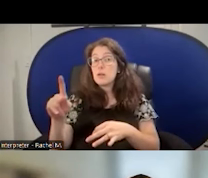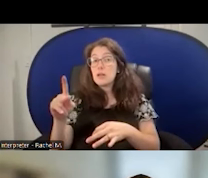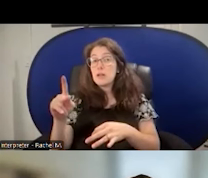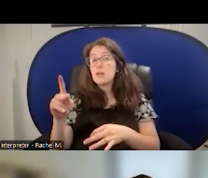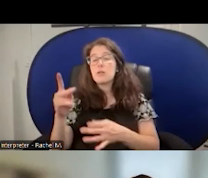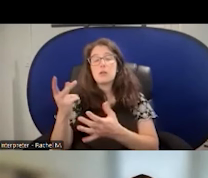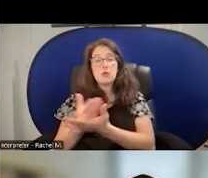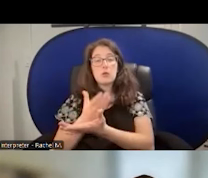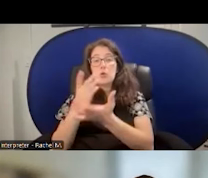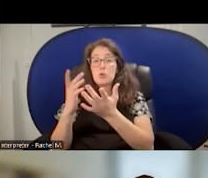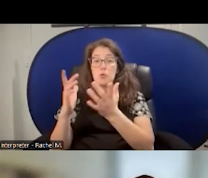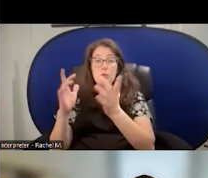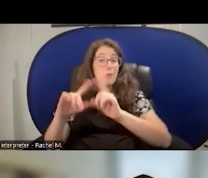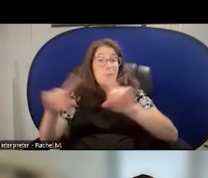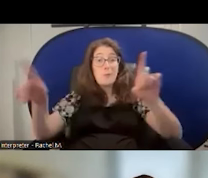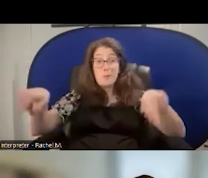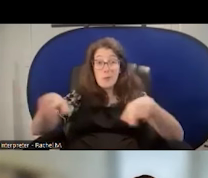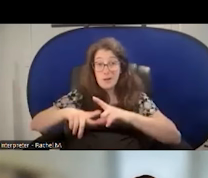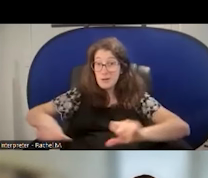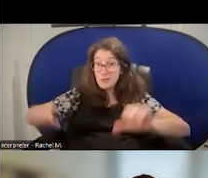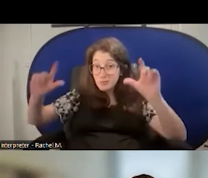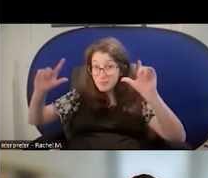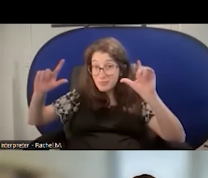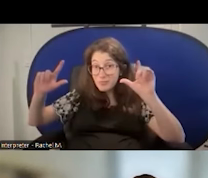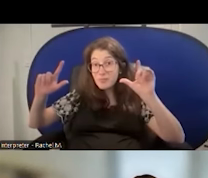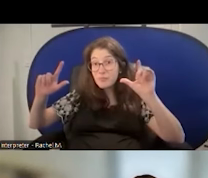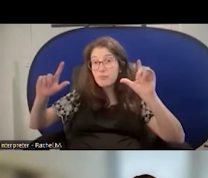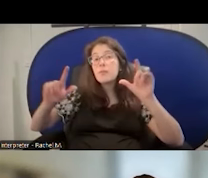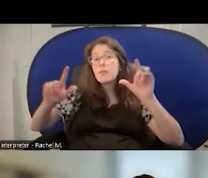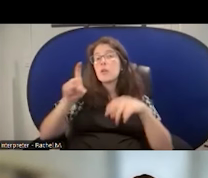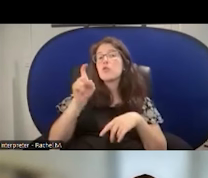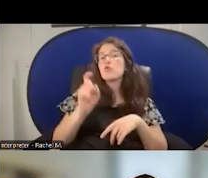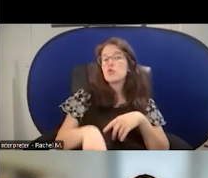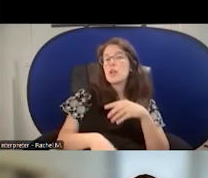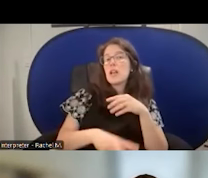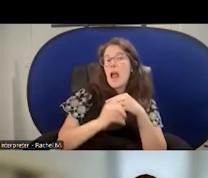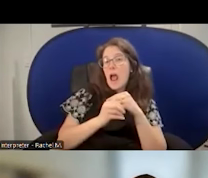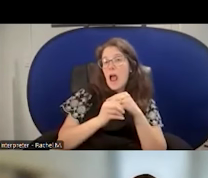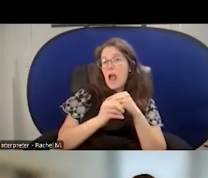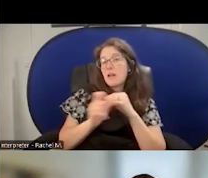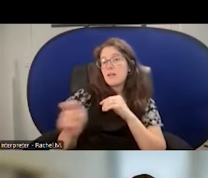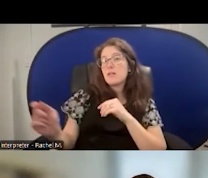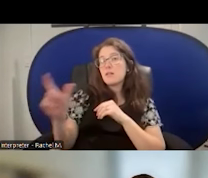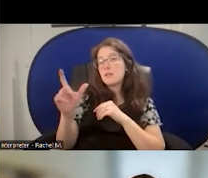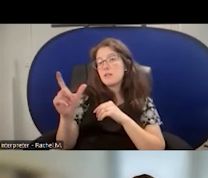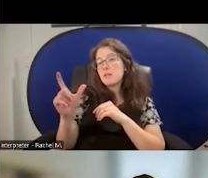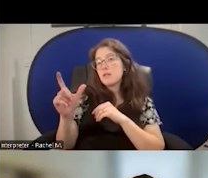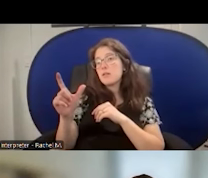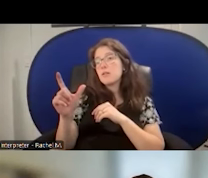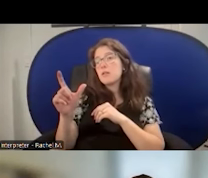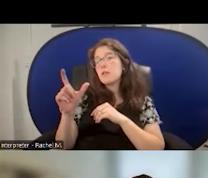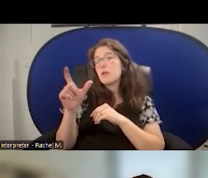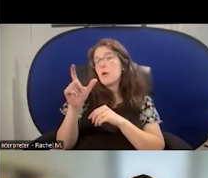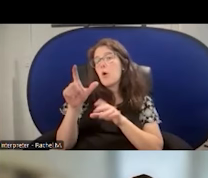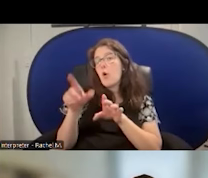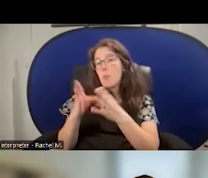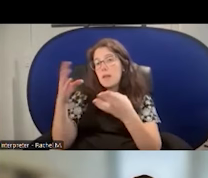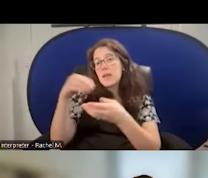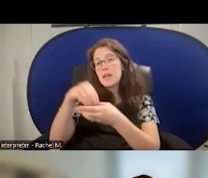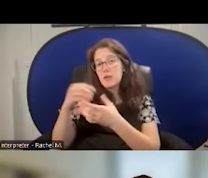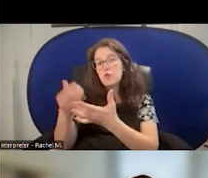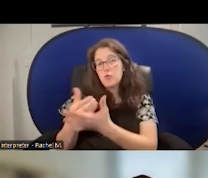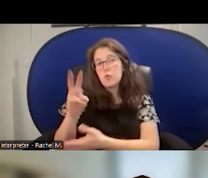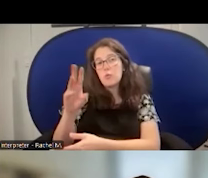windows, add next to your text link, open in new window, the words open in new window